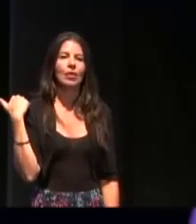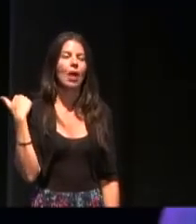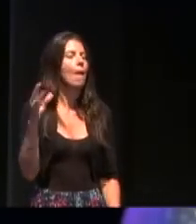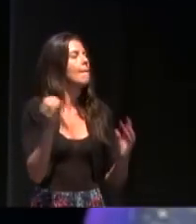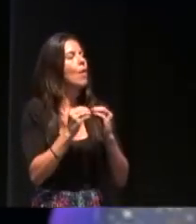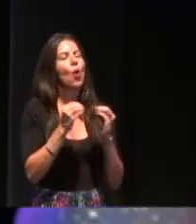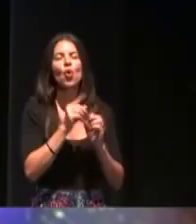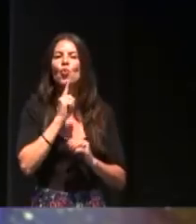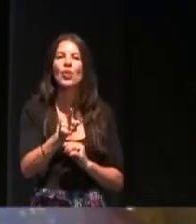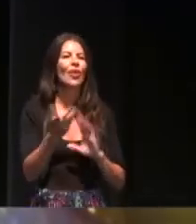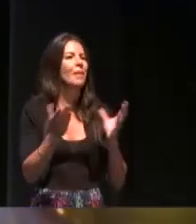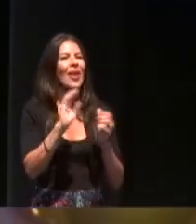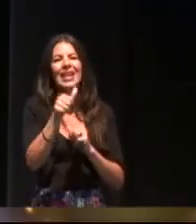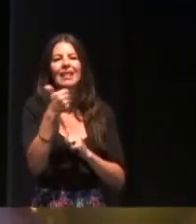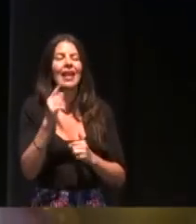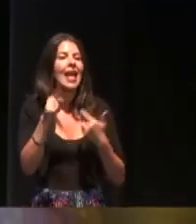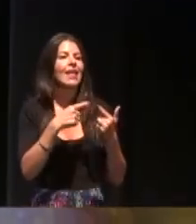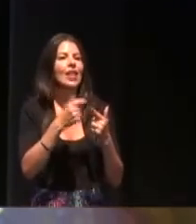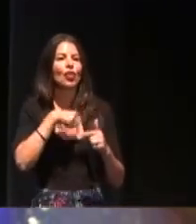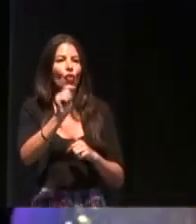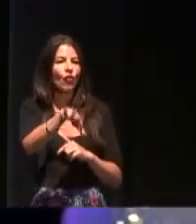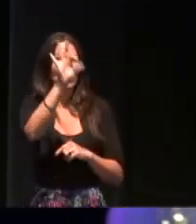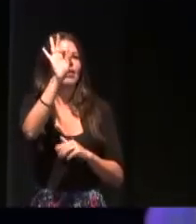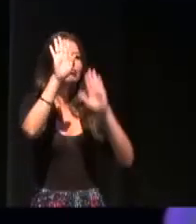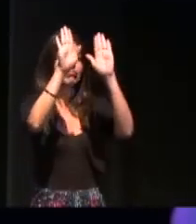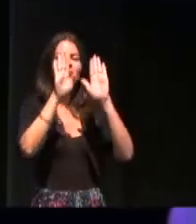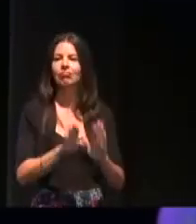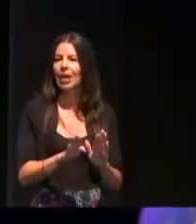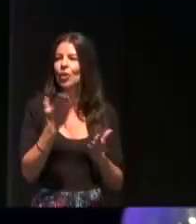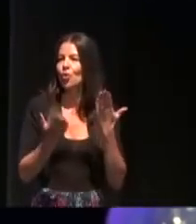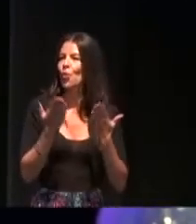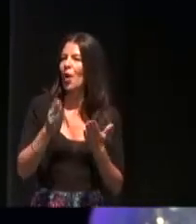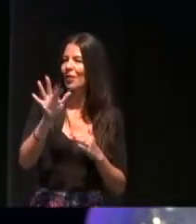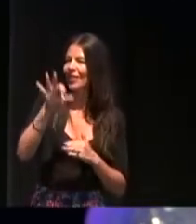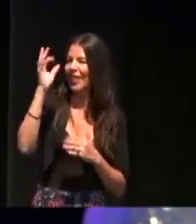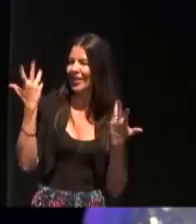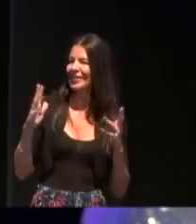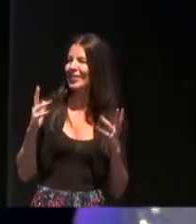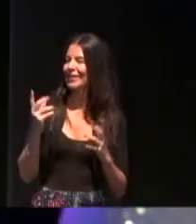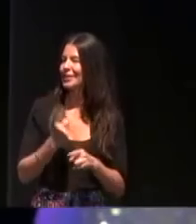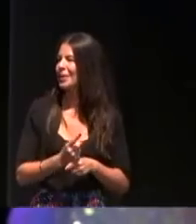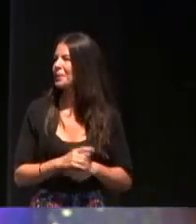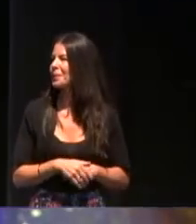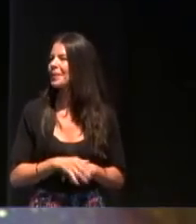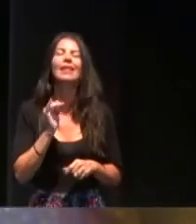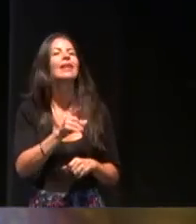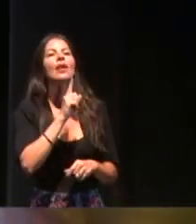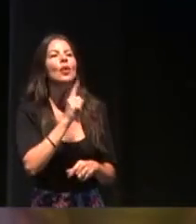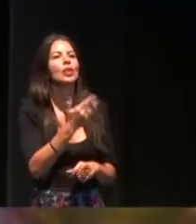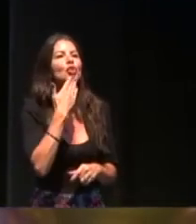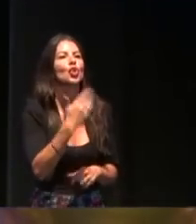More real than anything. And then you'll make a great discovery. You probably have already made this discovery. There's some